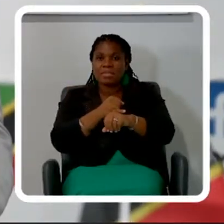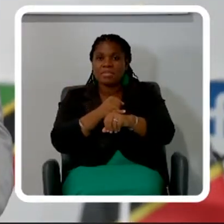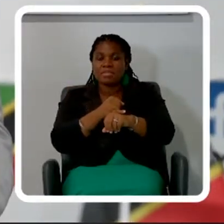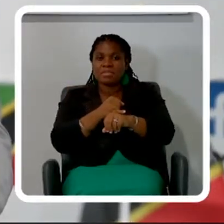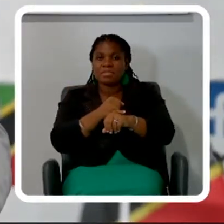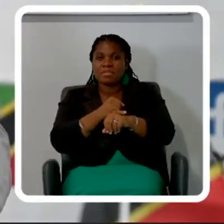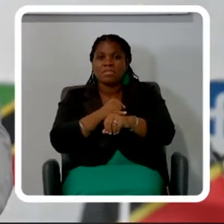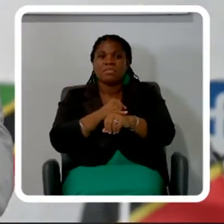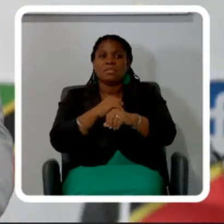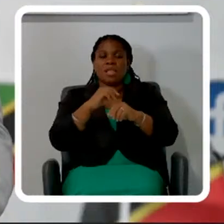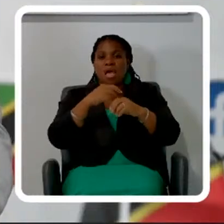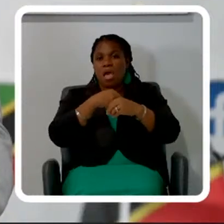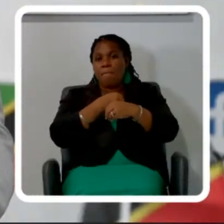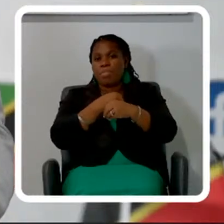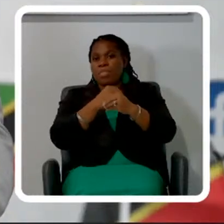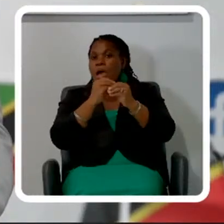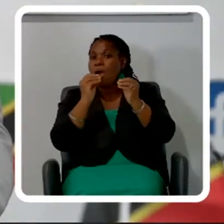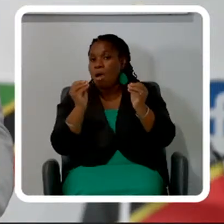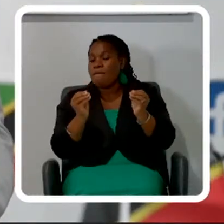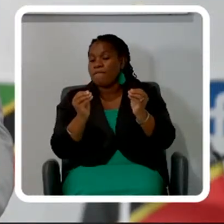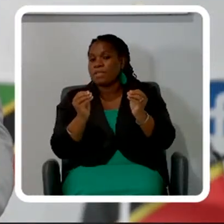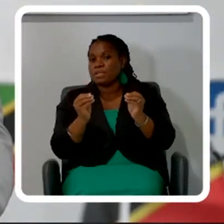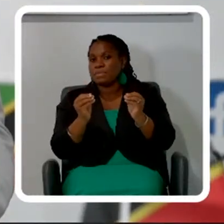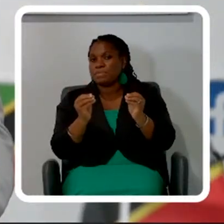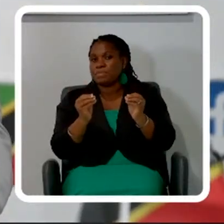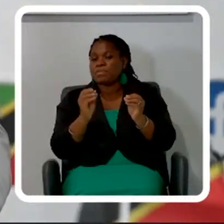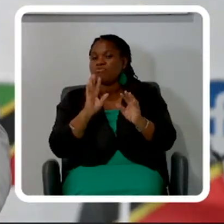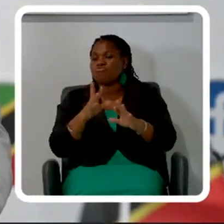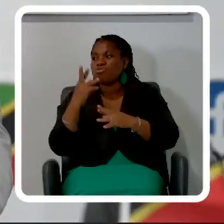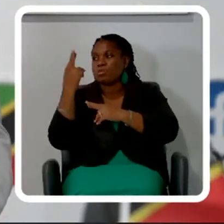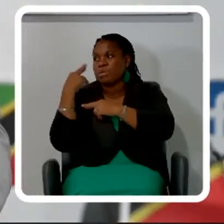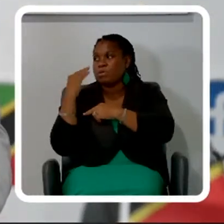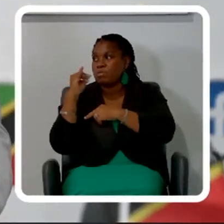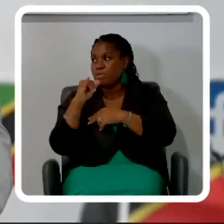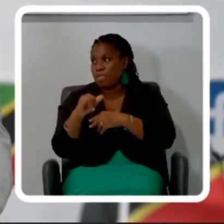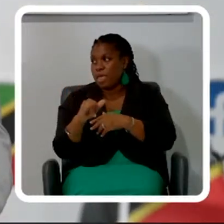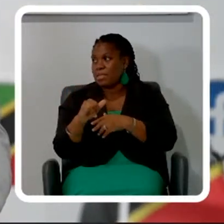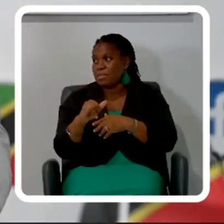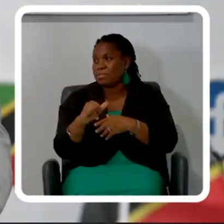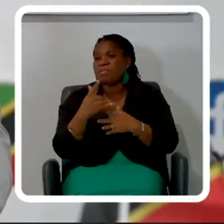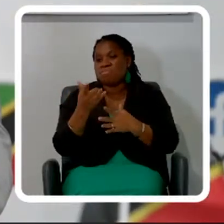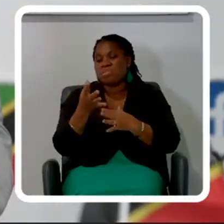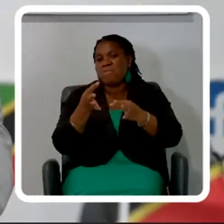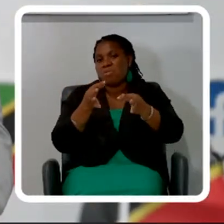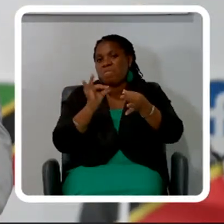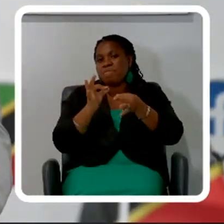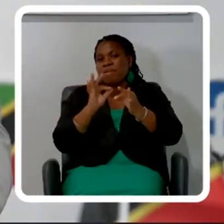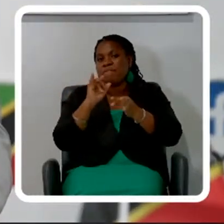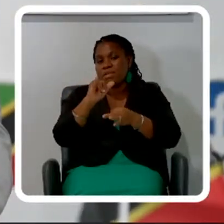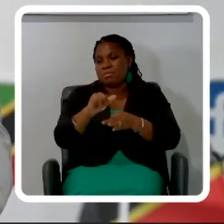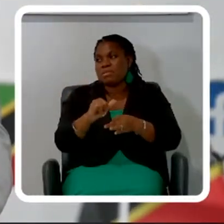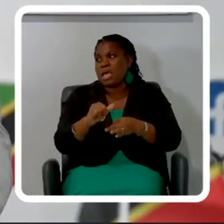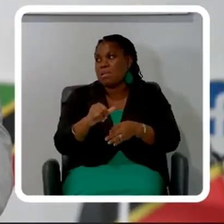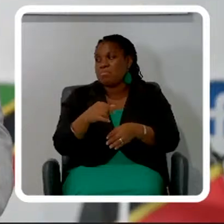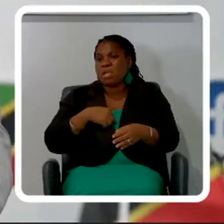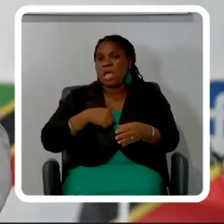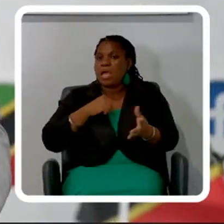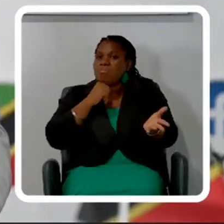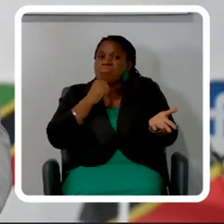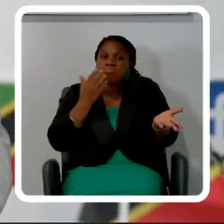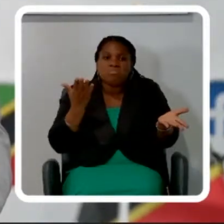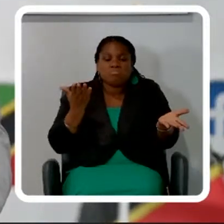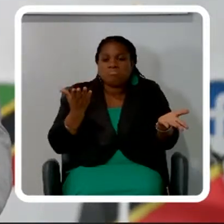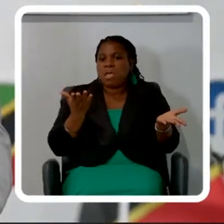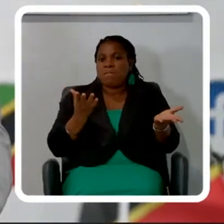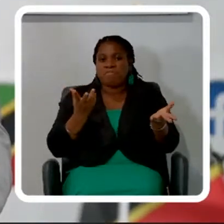agenda and so forth. And so that matter with the hospital, I have not